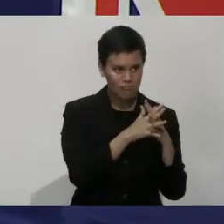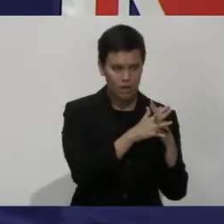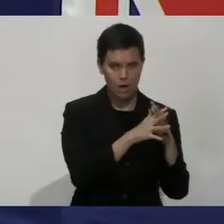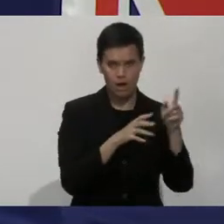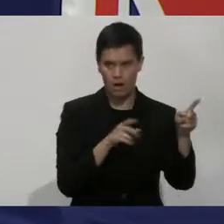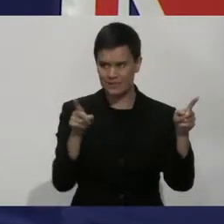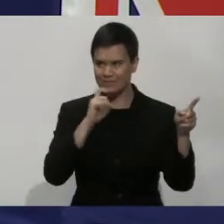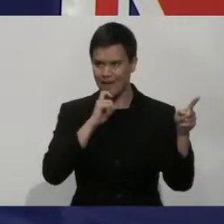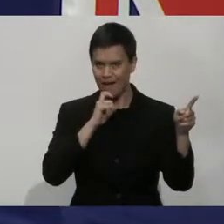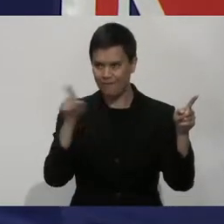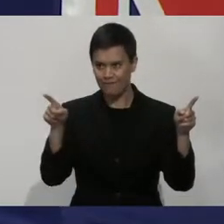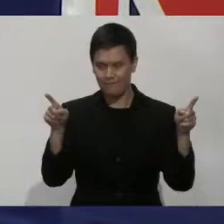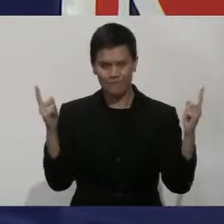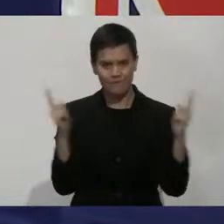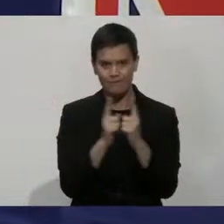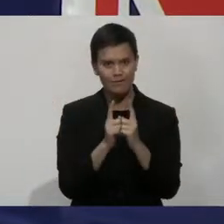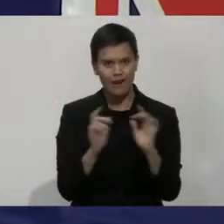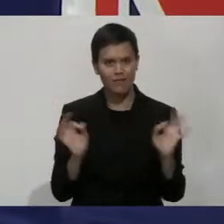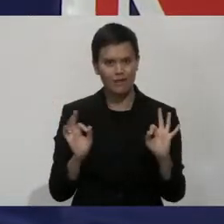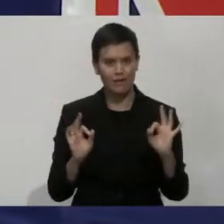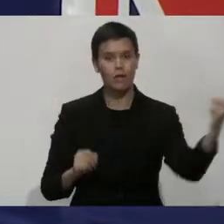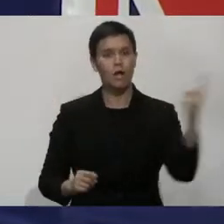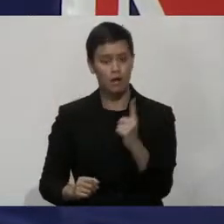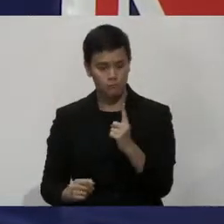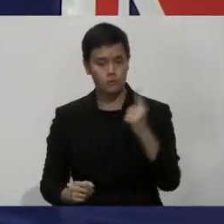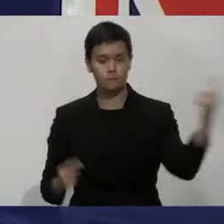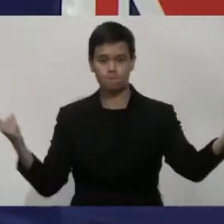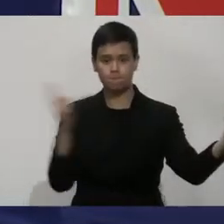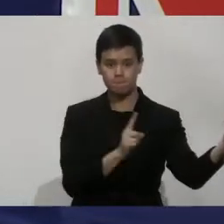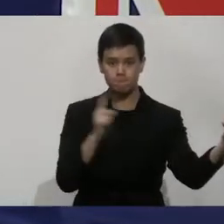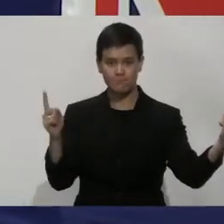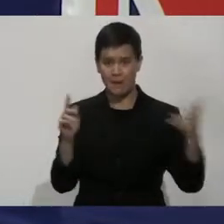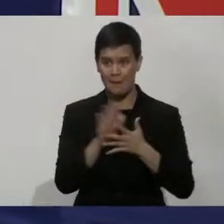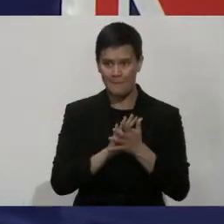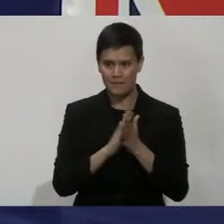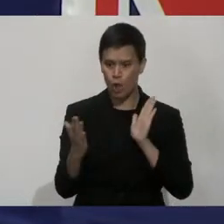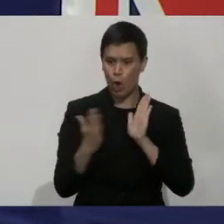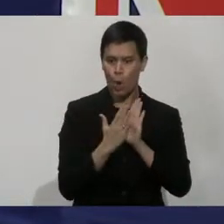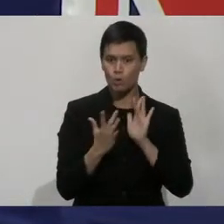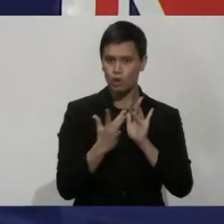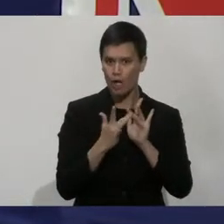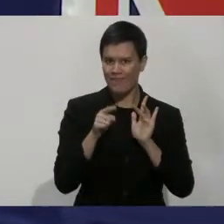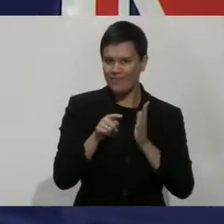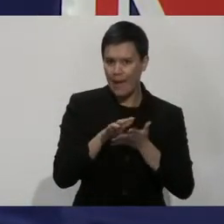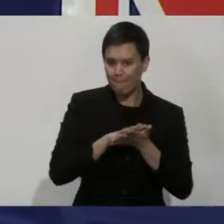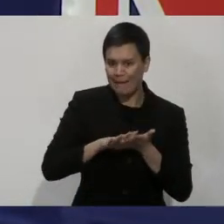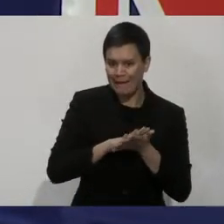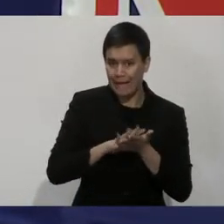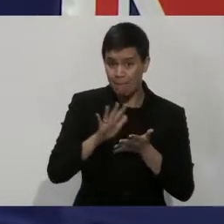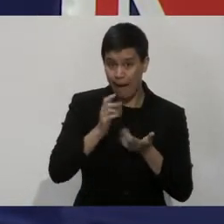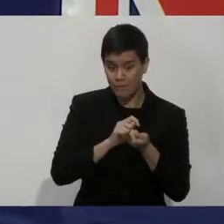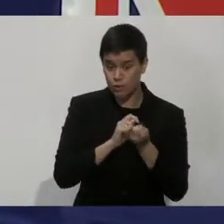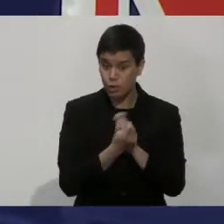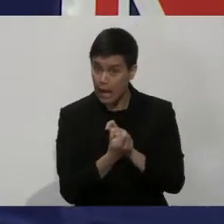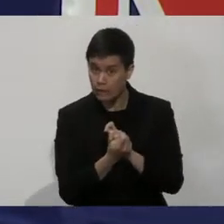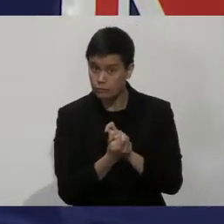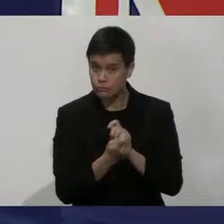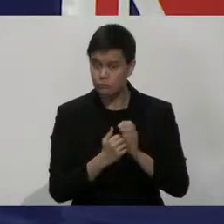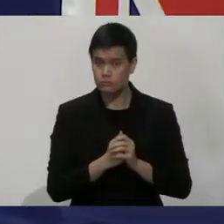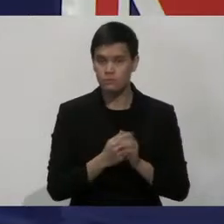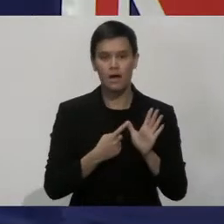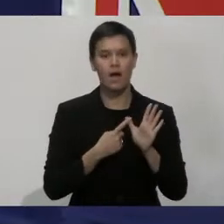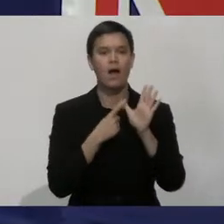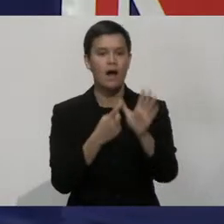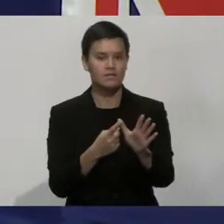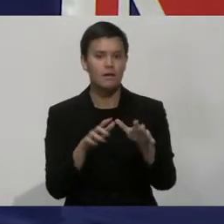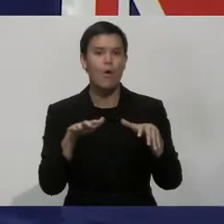this investigation, and actually towards the end of when we had our last outbreak, we were taking a very similar approach to people